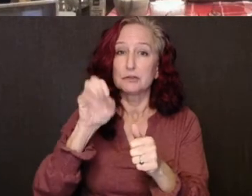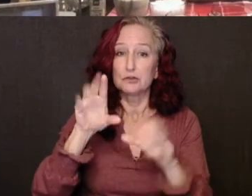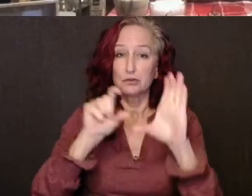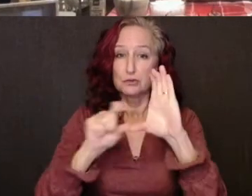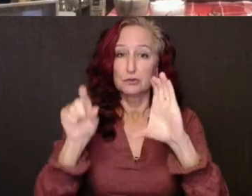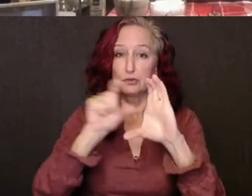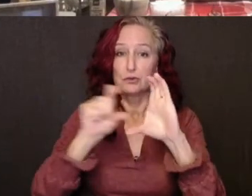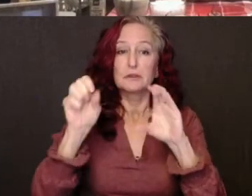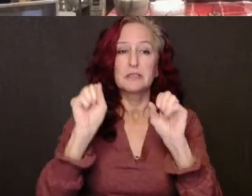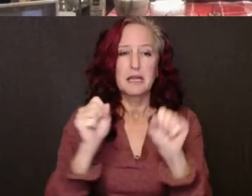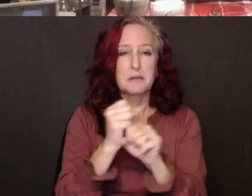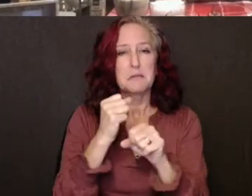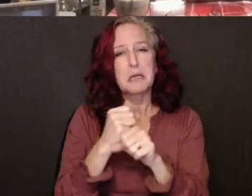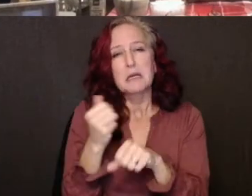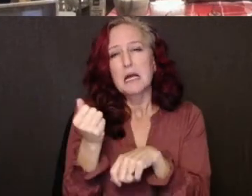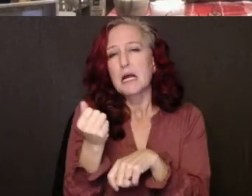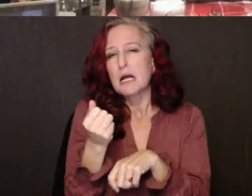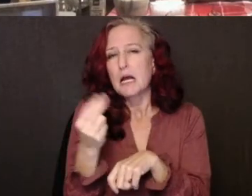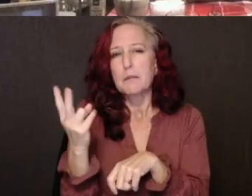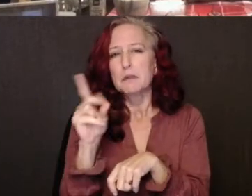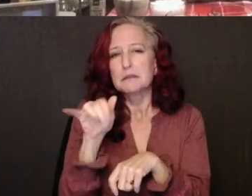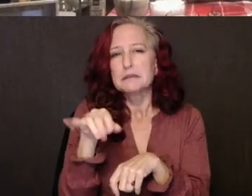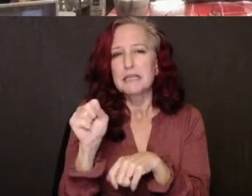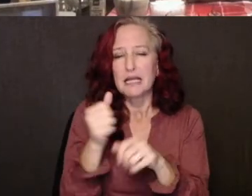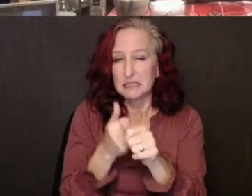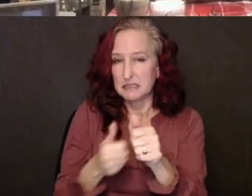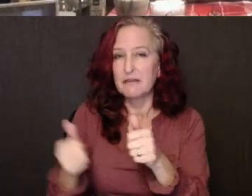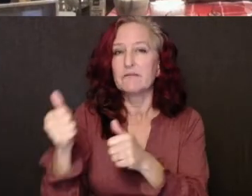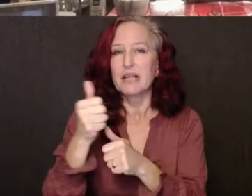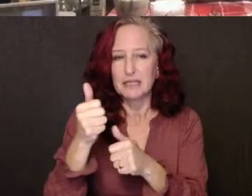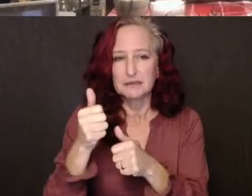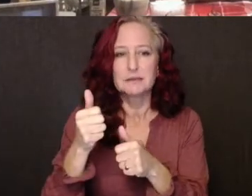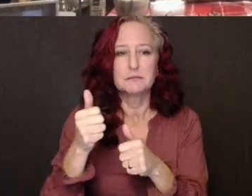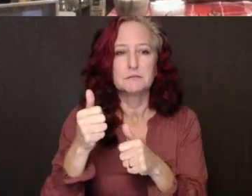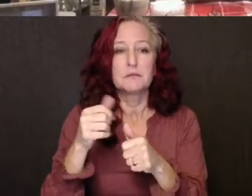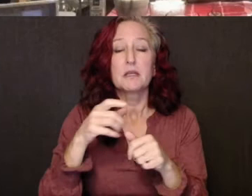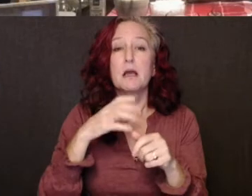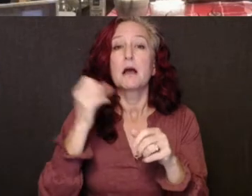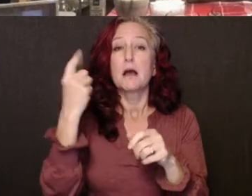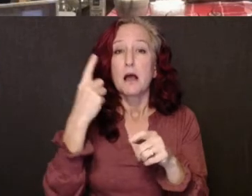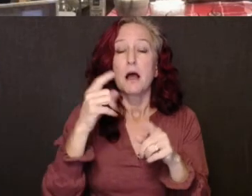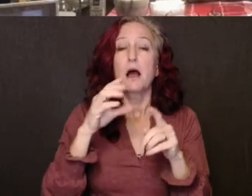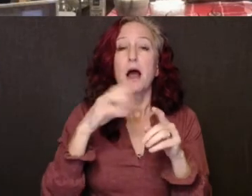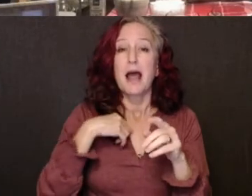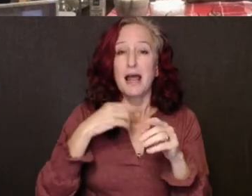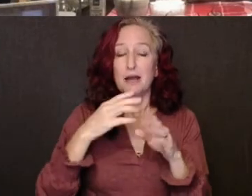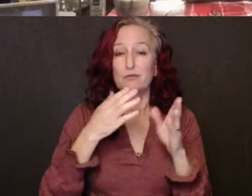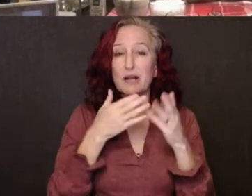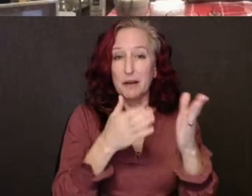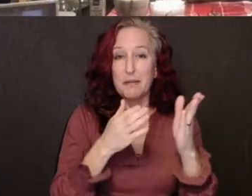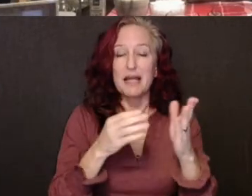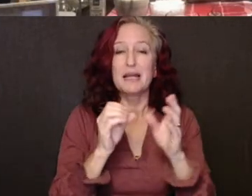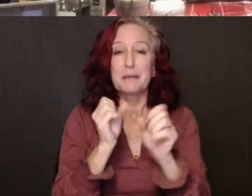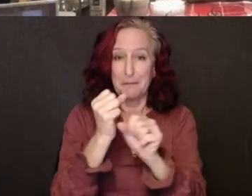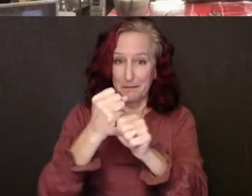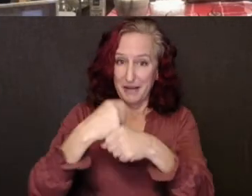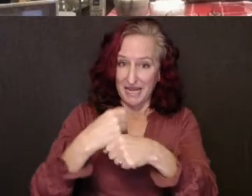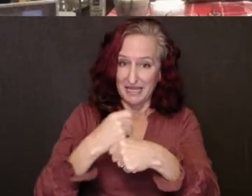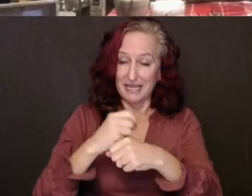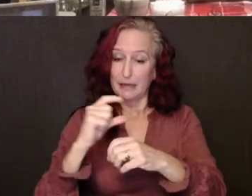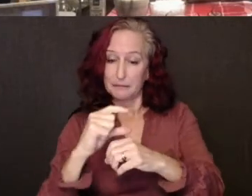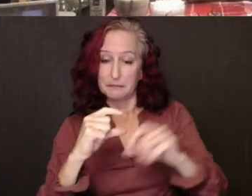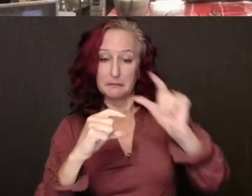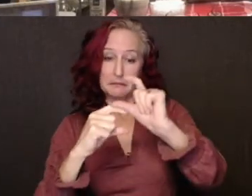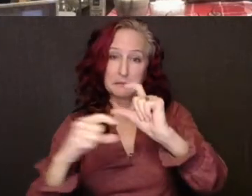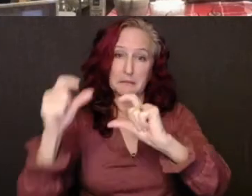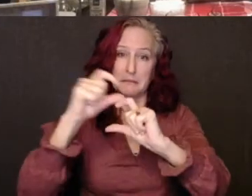the holidays, we're all making a ton of dishes, and we always want things that we can prep ahead of time. So could you make this ahead of time? And if